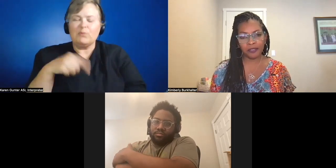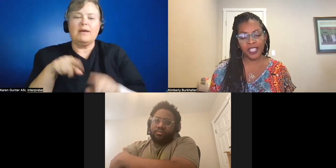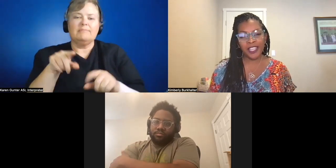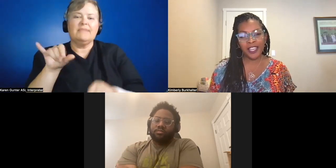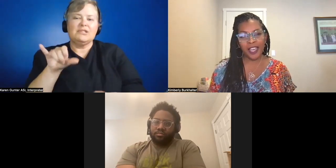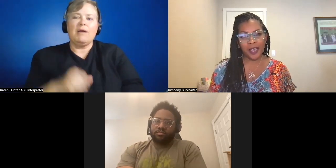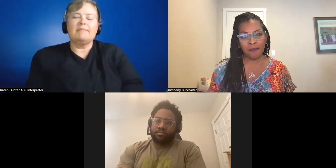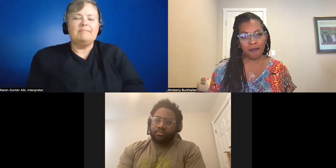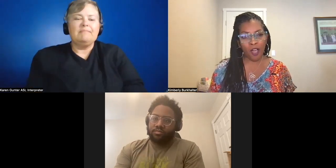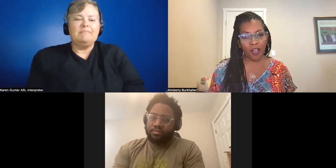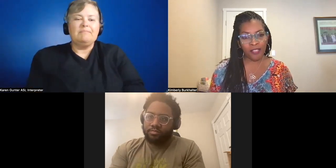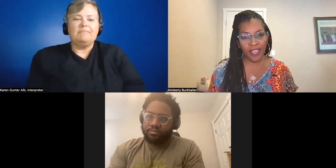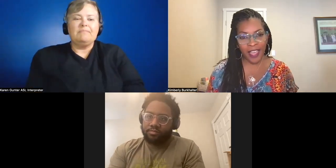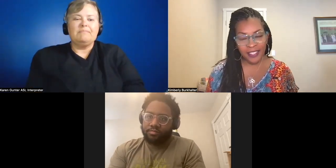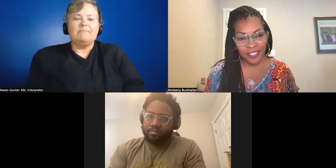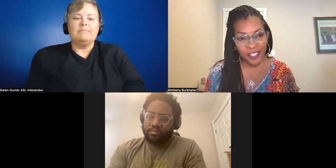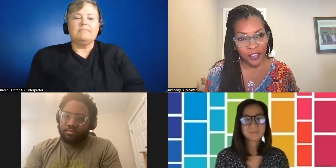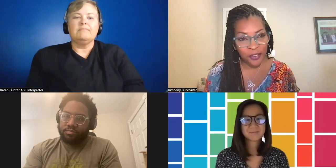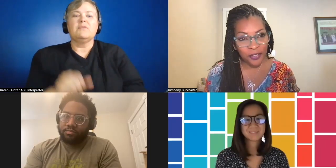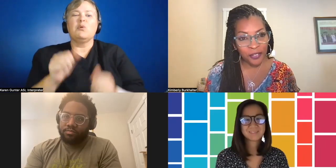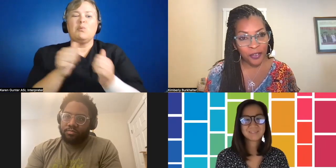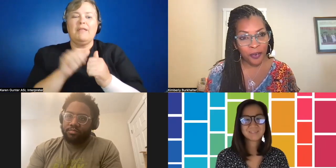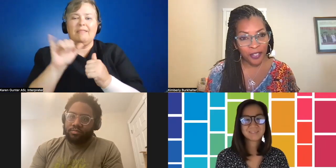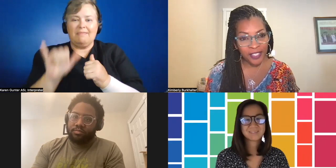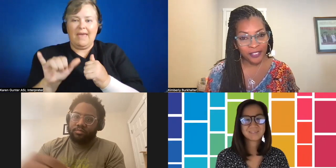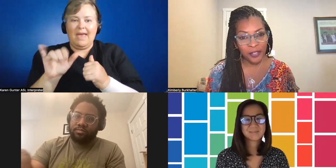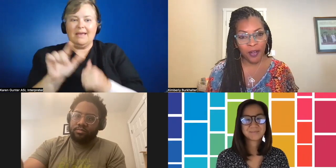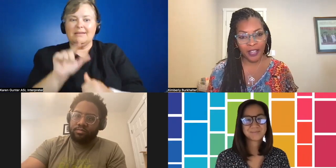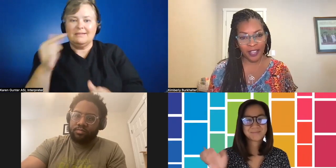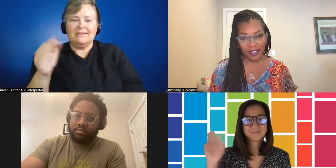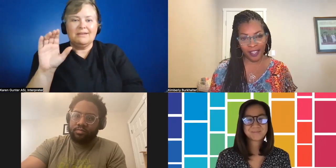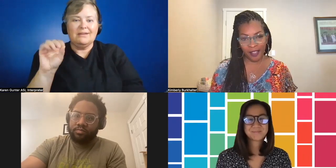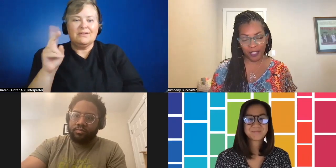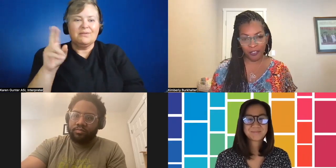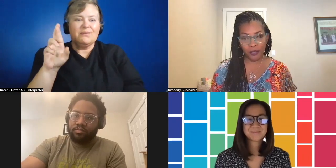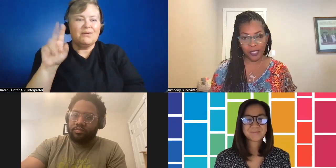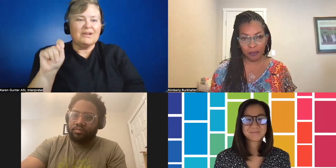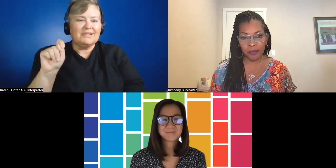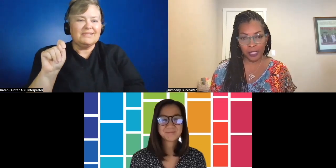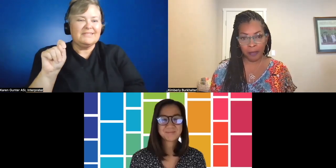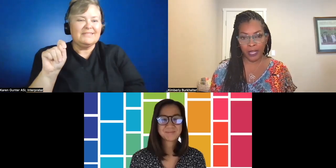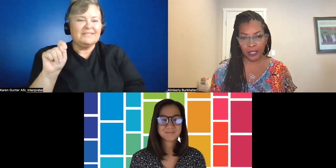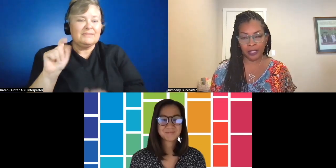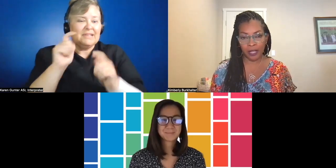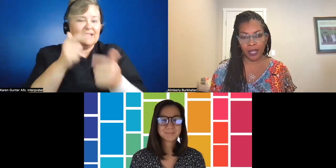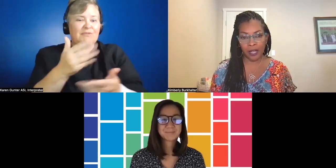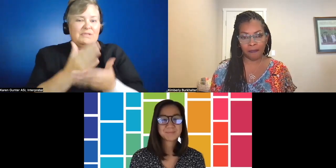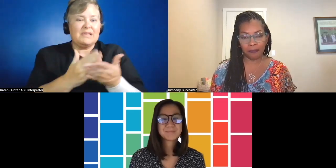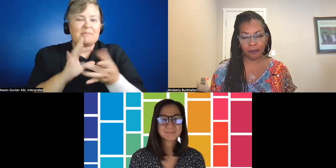well. On that note, Court, we want to give you some